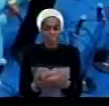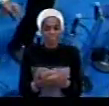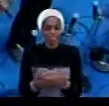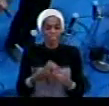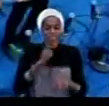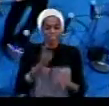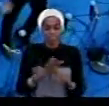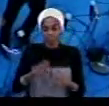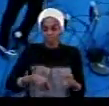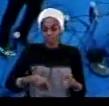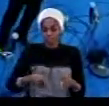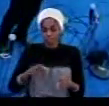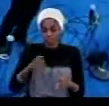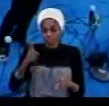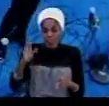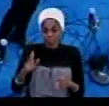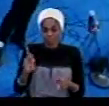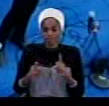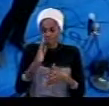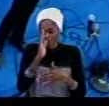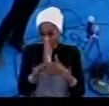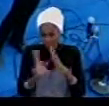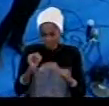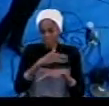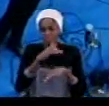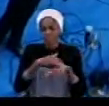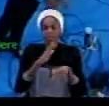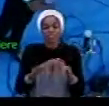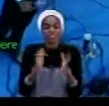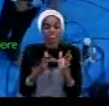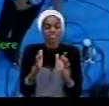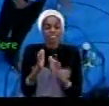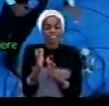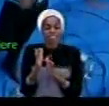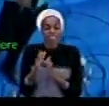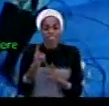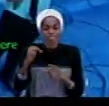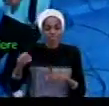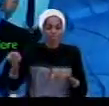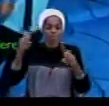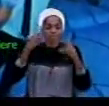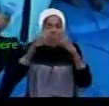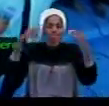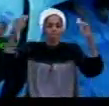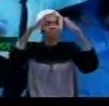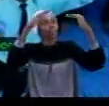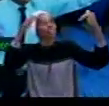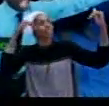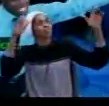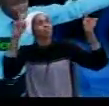When God's people call themselves and call on Jesus, and they look to heaven.